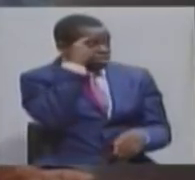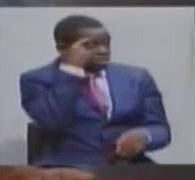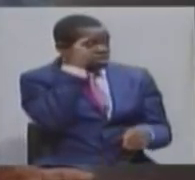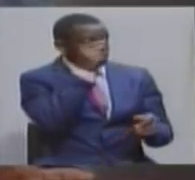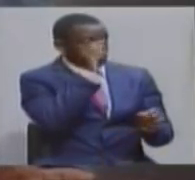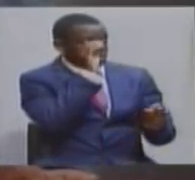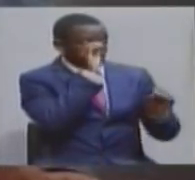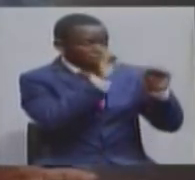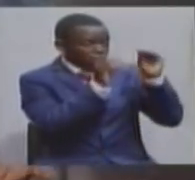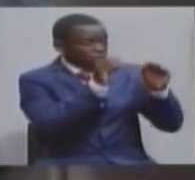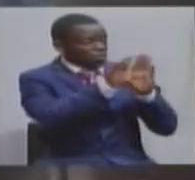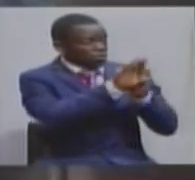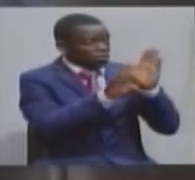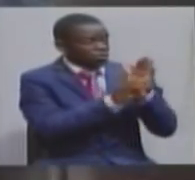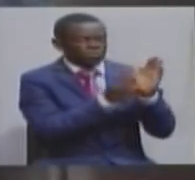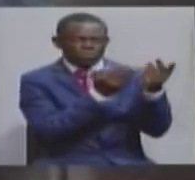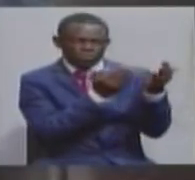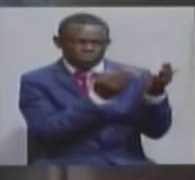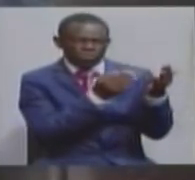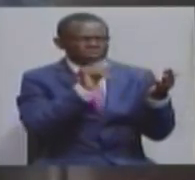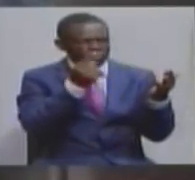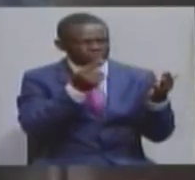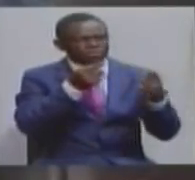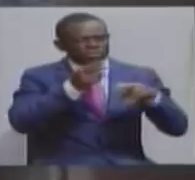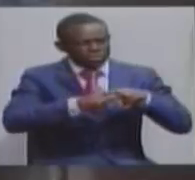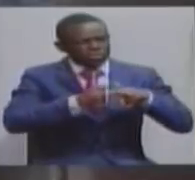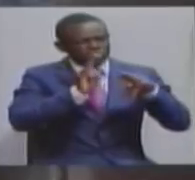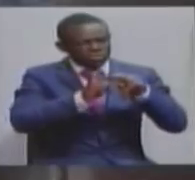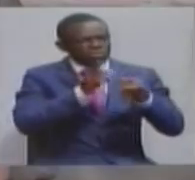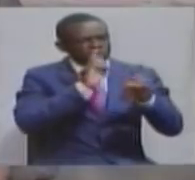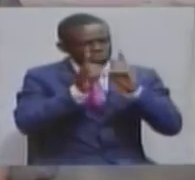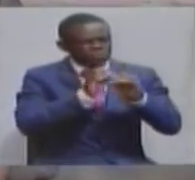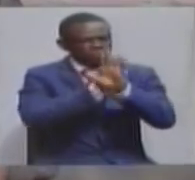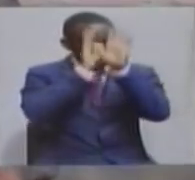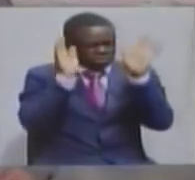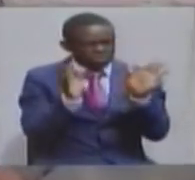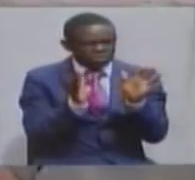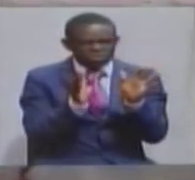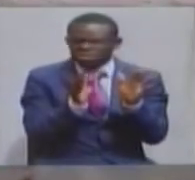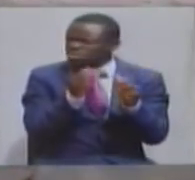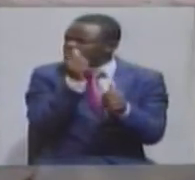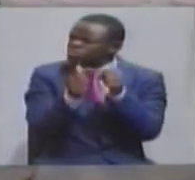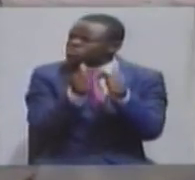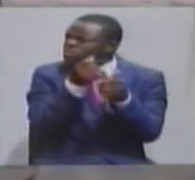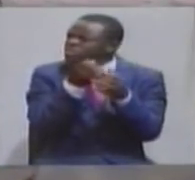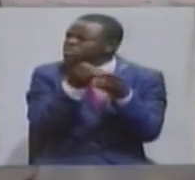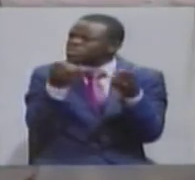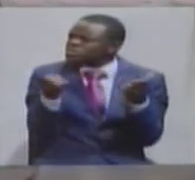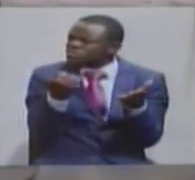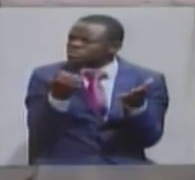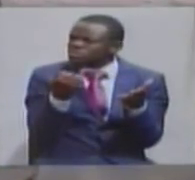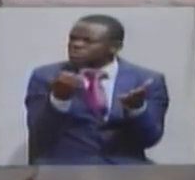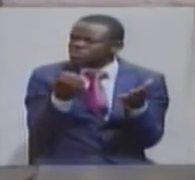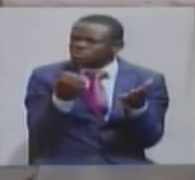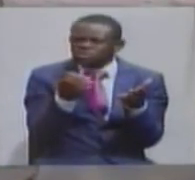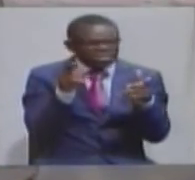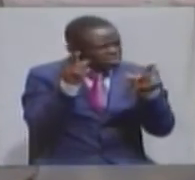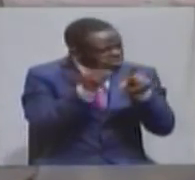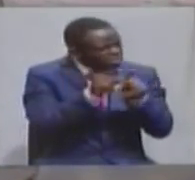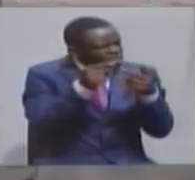Which issues? Constitution, of course. You mentioned Constitution as one of the issues. What discussion will you have which is not